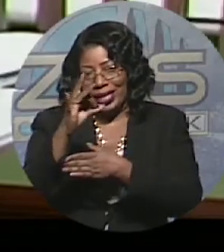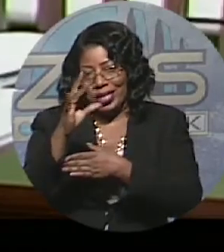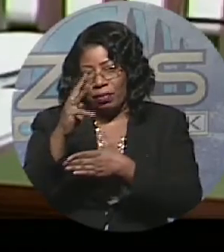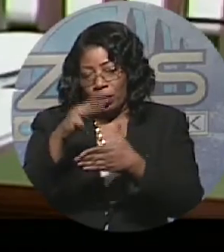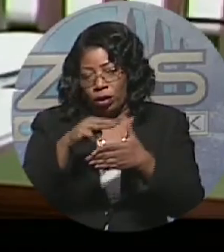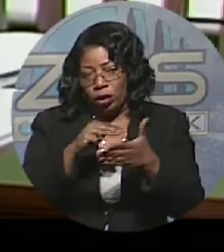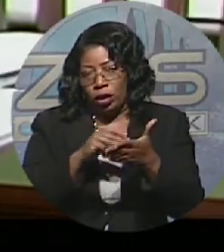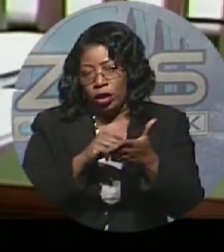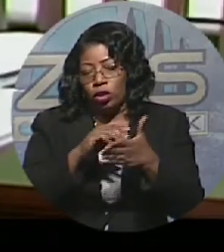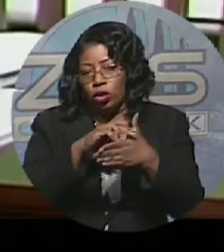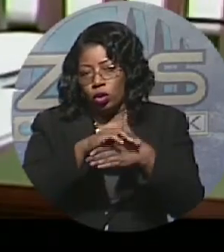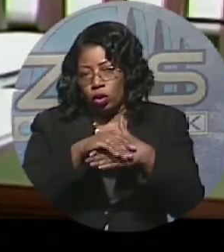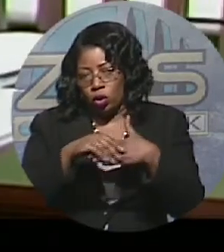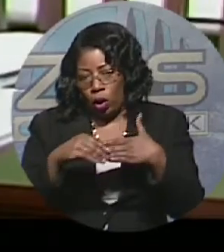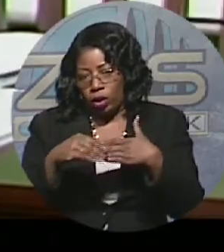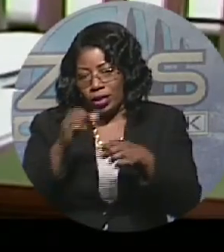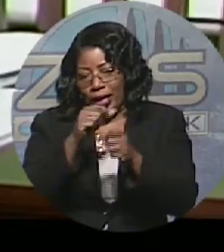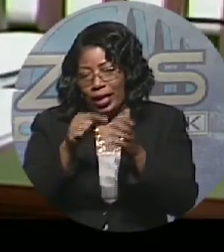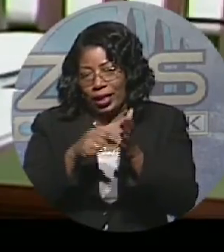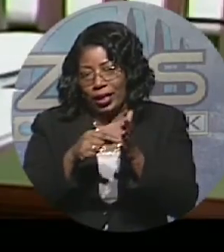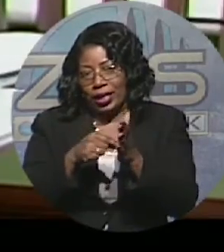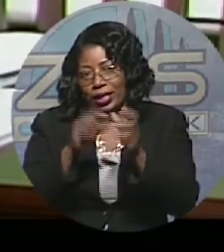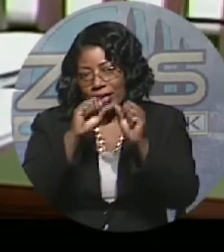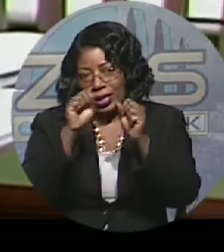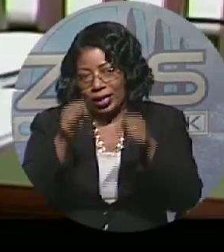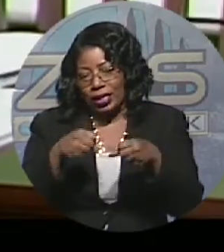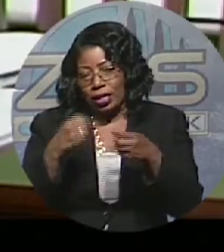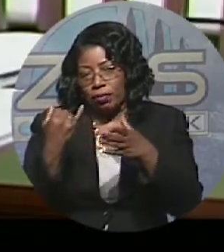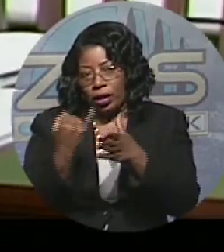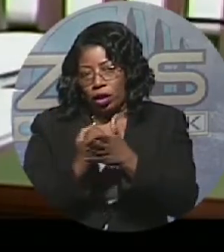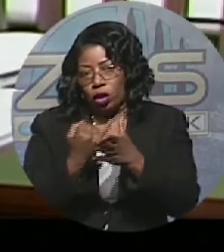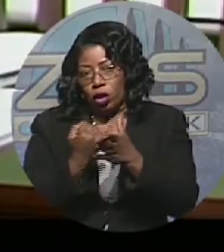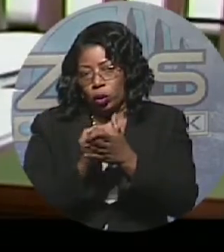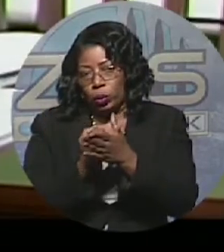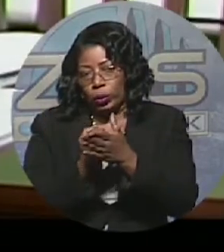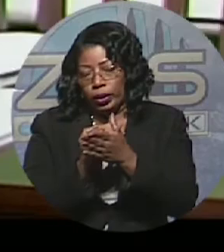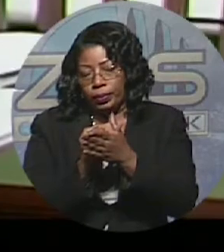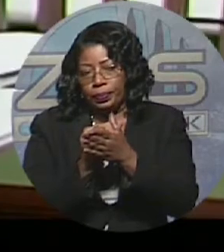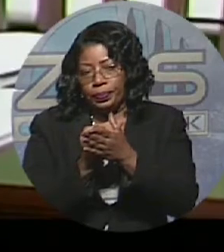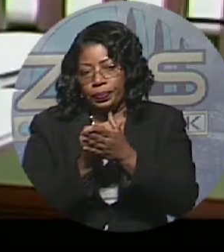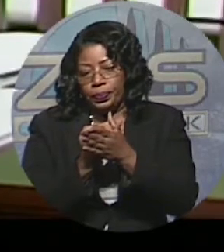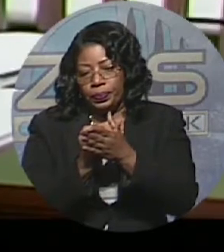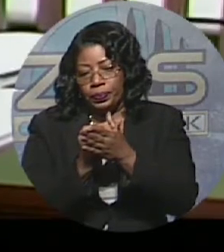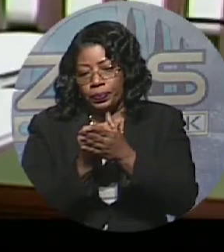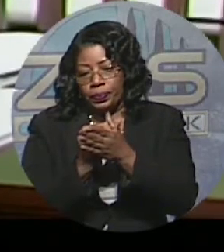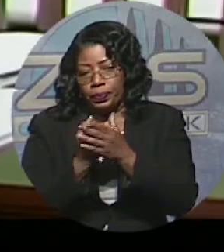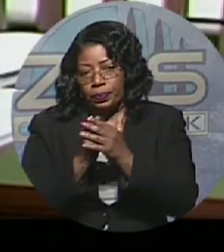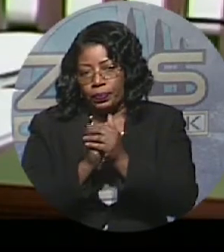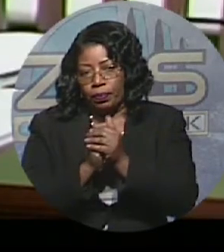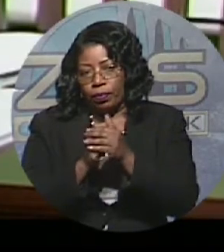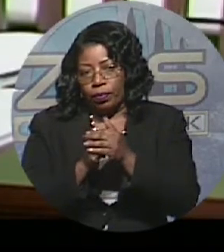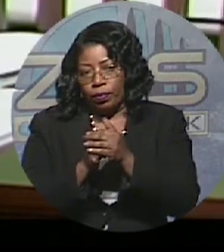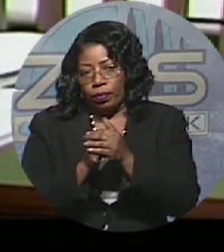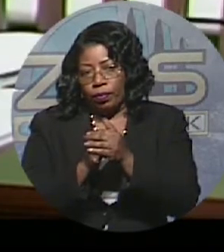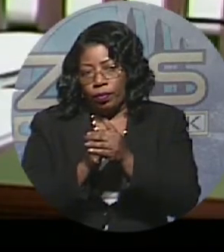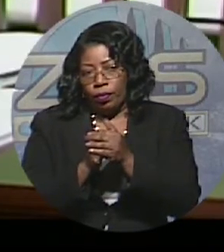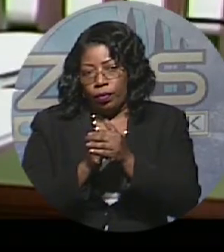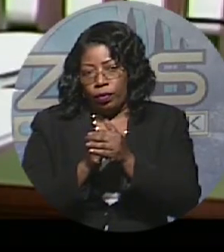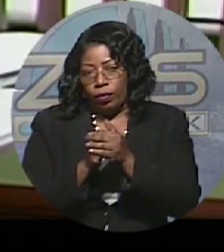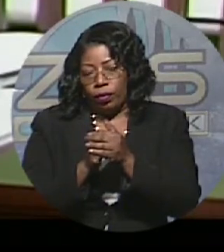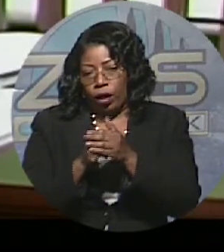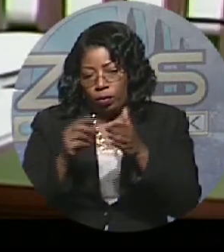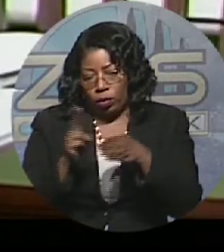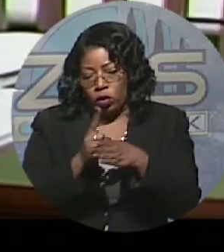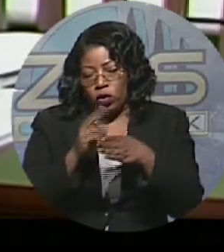new border management system, which will include, which will be rolled out over a period of 5 years.